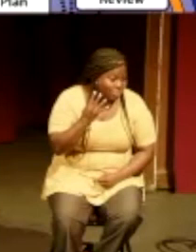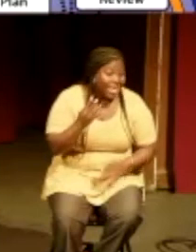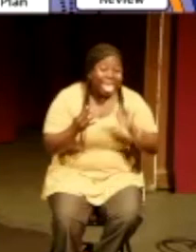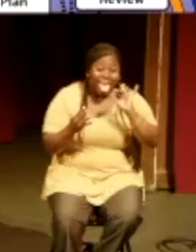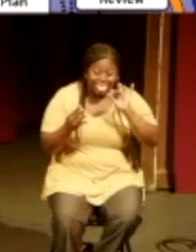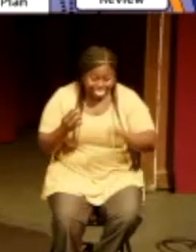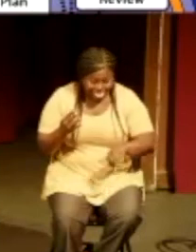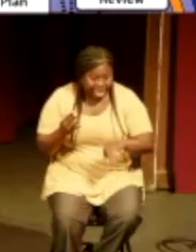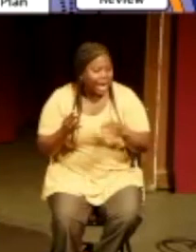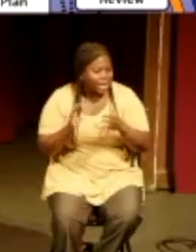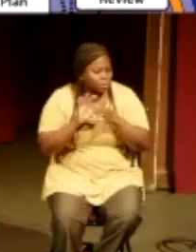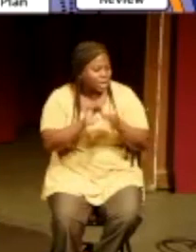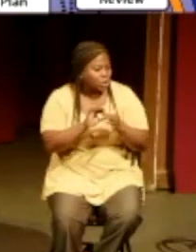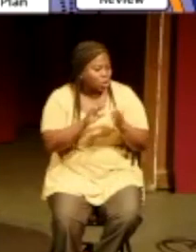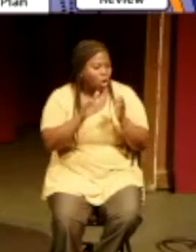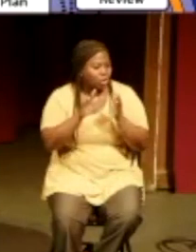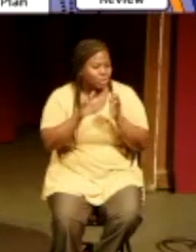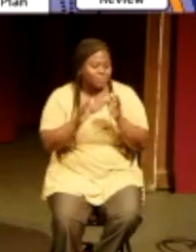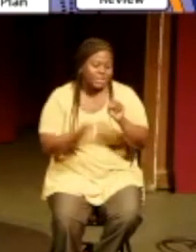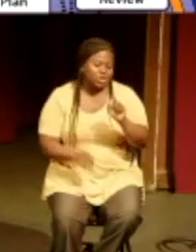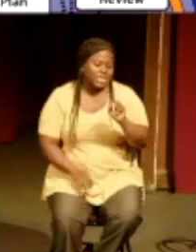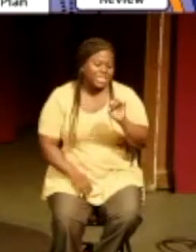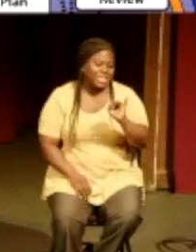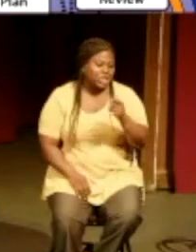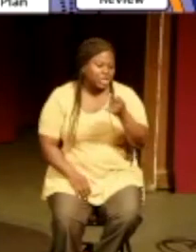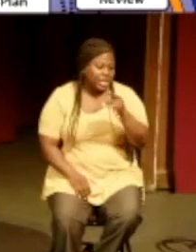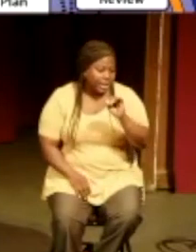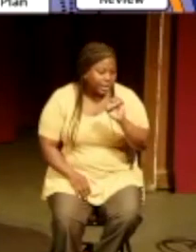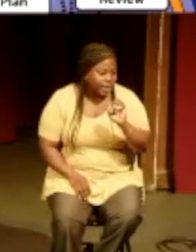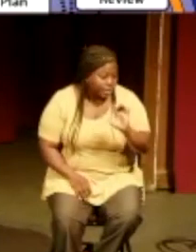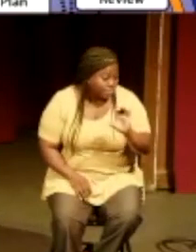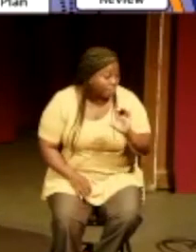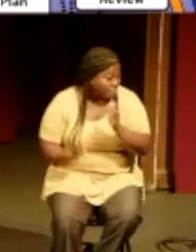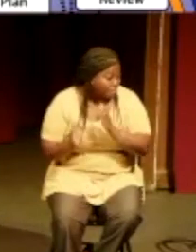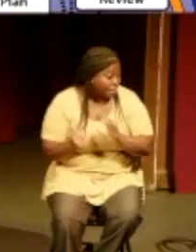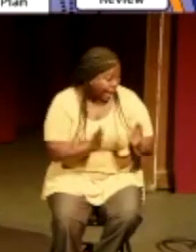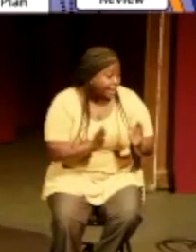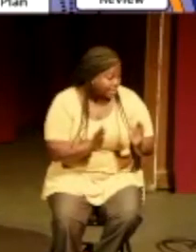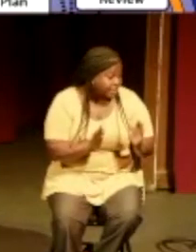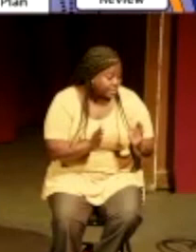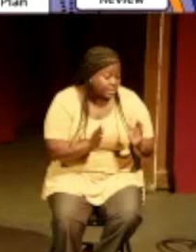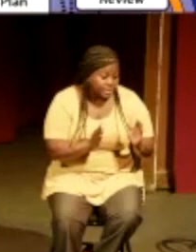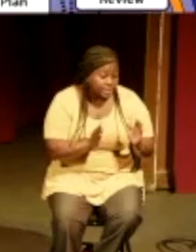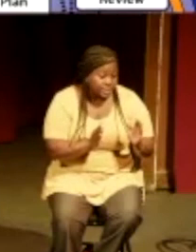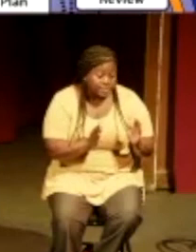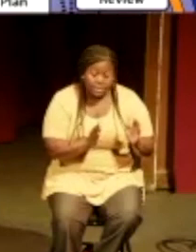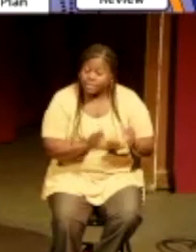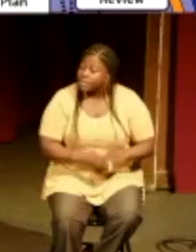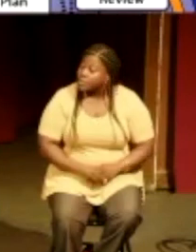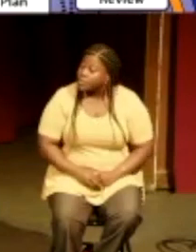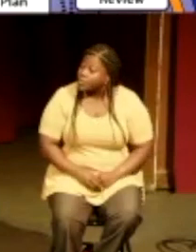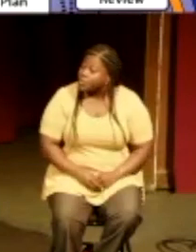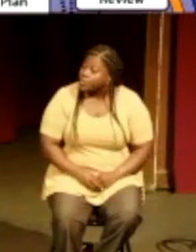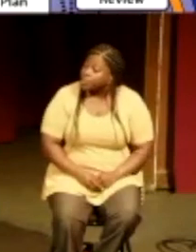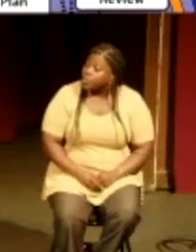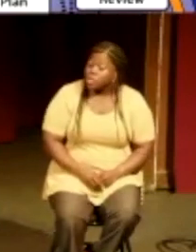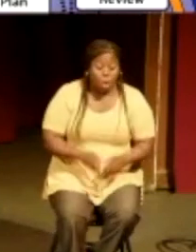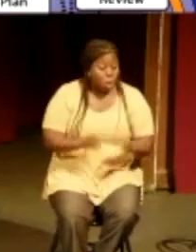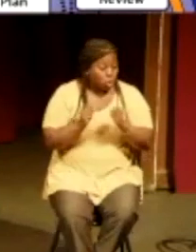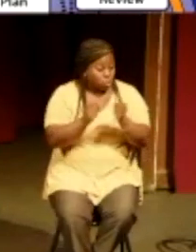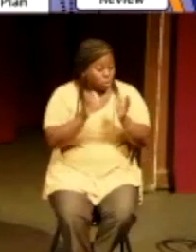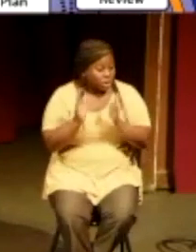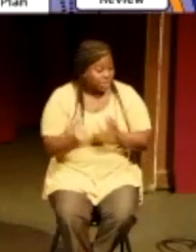we do normally every 3 years. This time, we want it to coincide with the ending of our master plan, so it's 4 years. The strategic plan